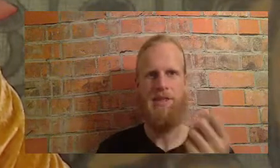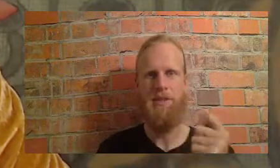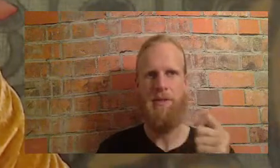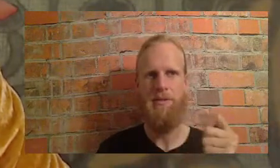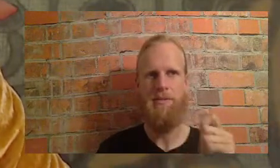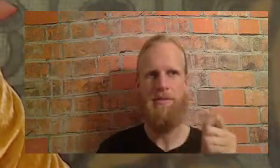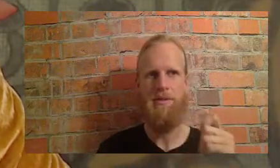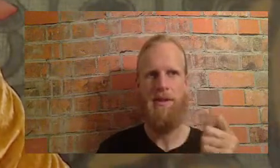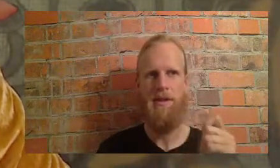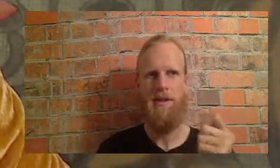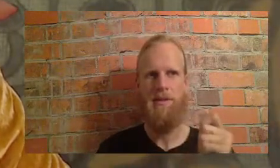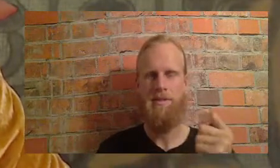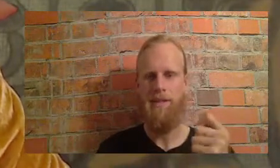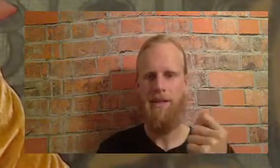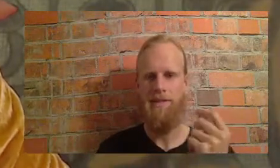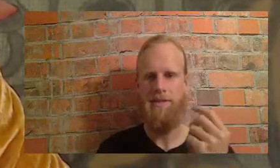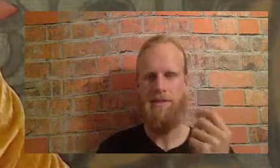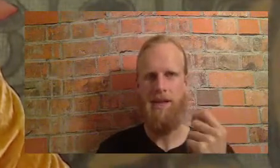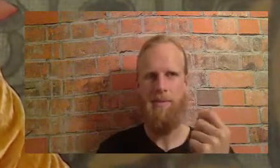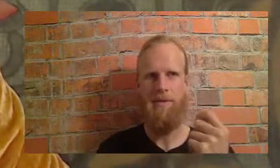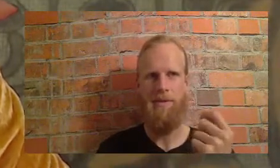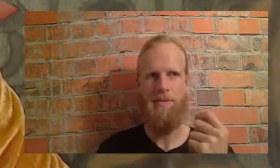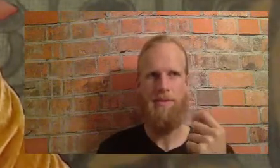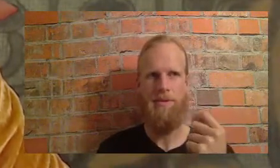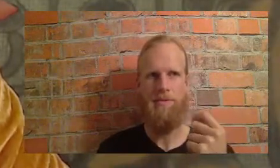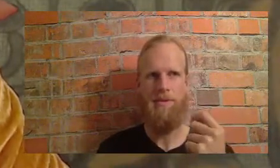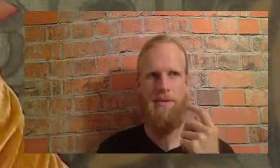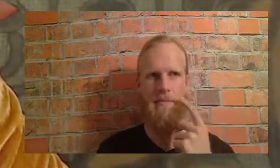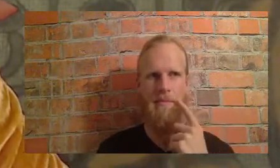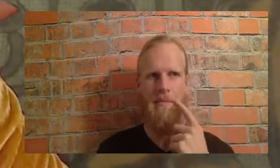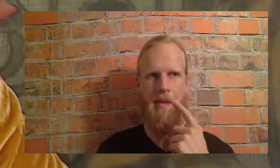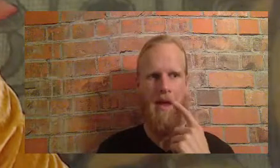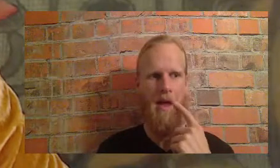to have it just because people in my family had this.